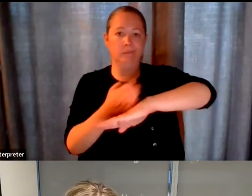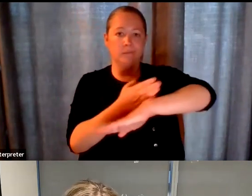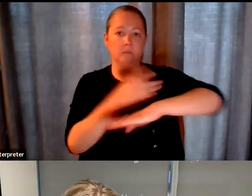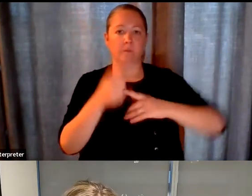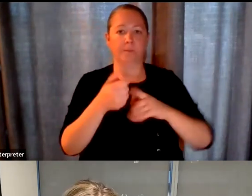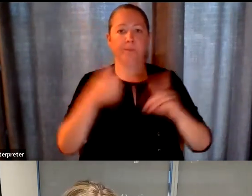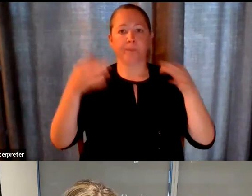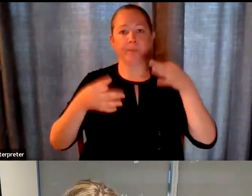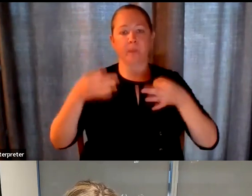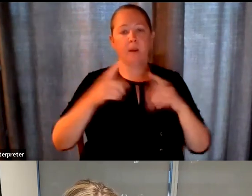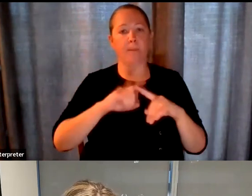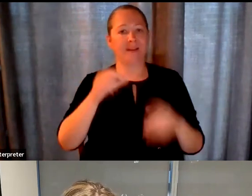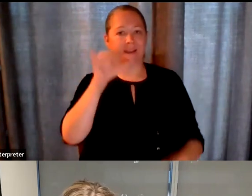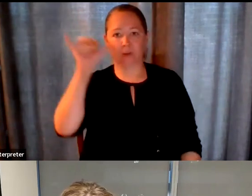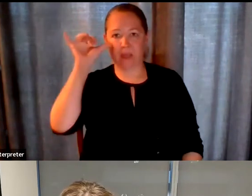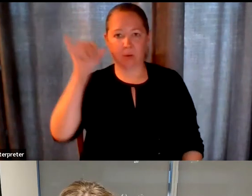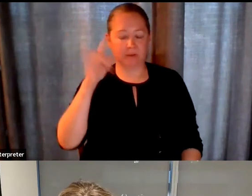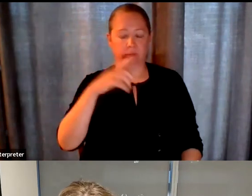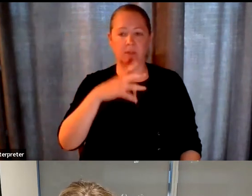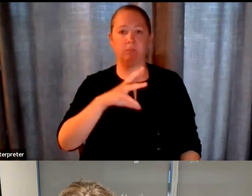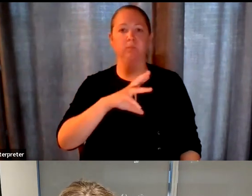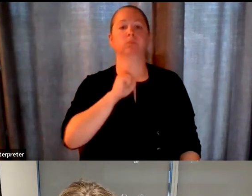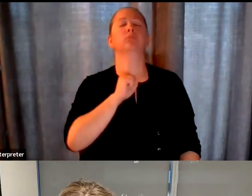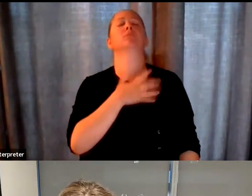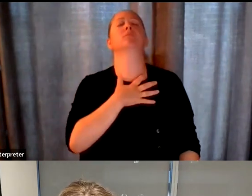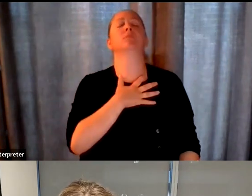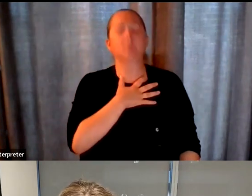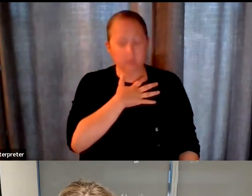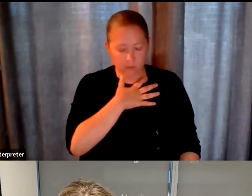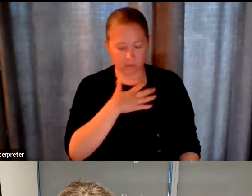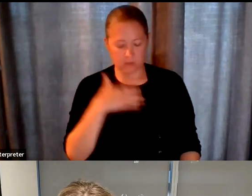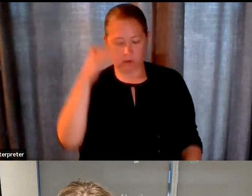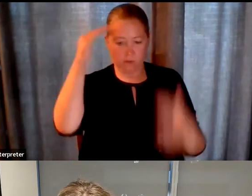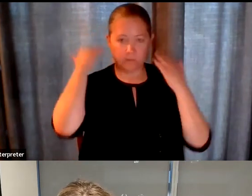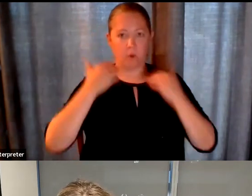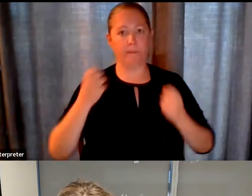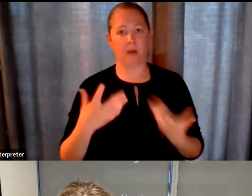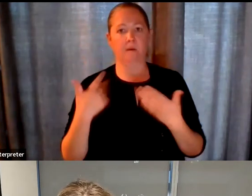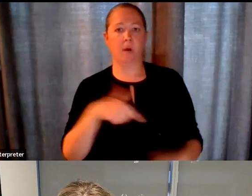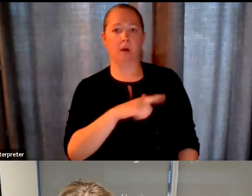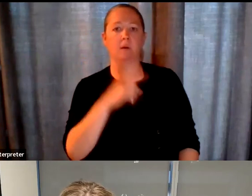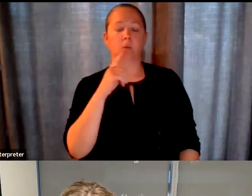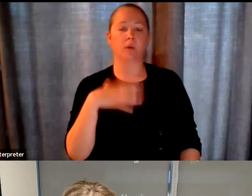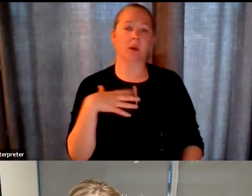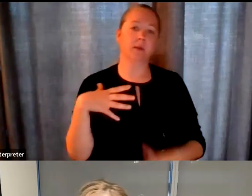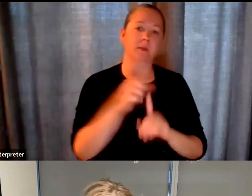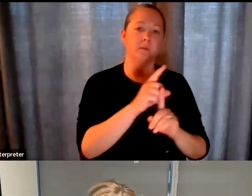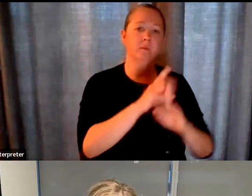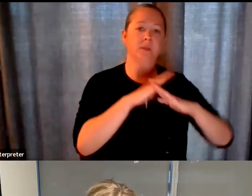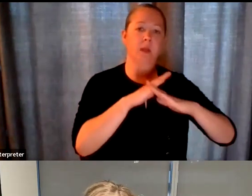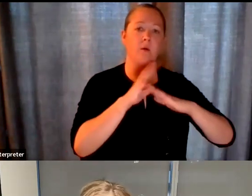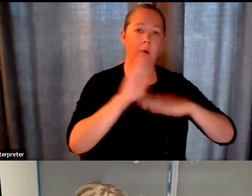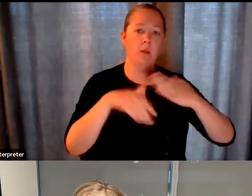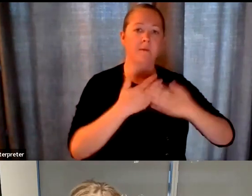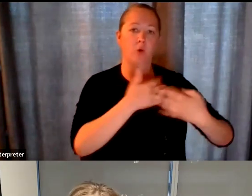pretty gut-wrenching for all of us. It really wiped out a lot of good law that has done a lot of good to protect all of our religious liberty and to protect students in